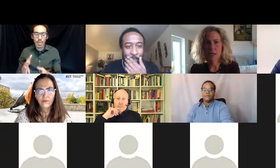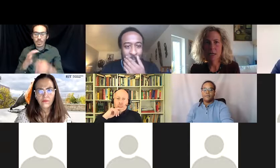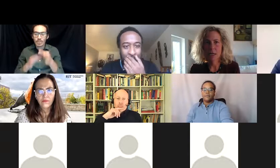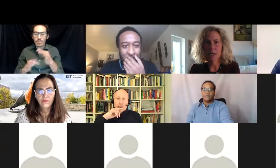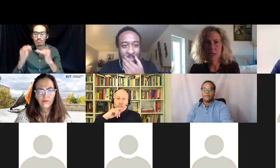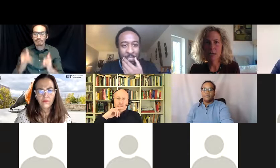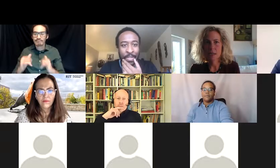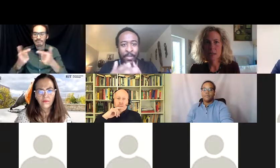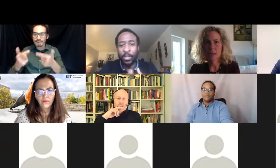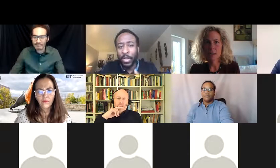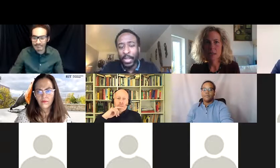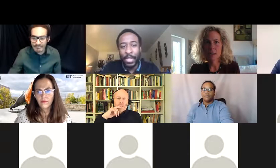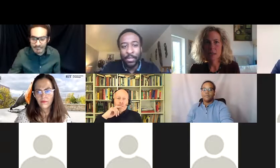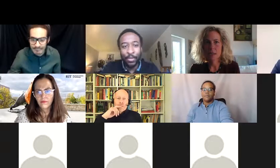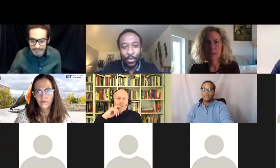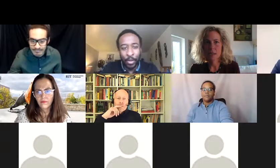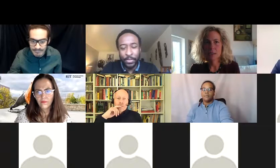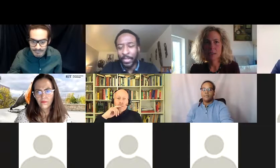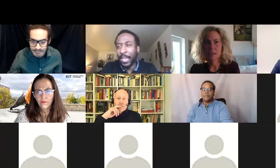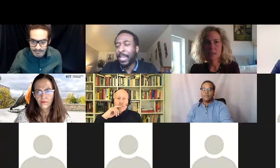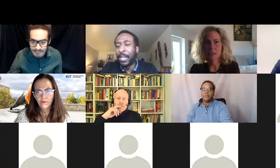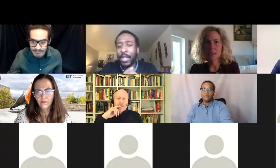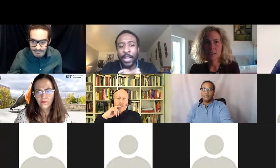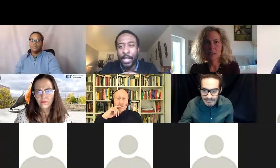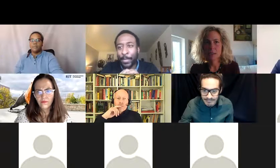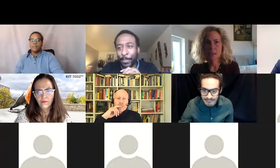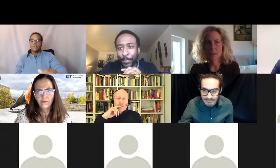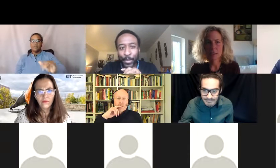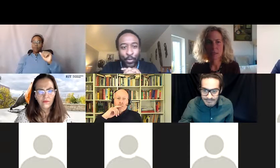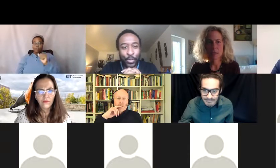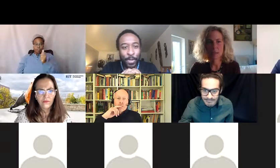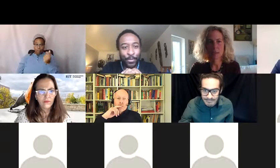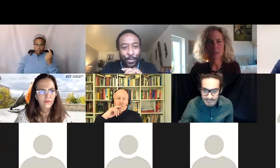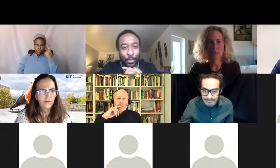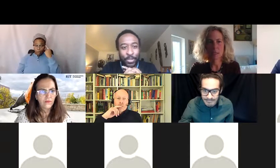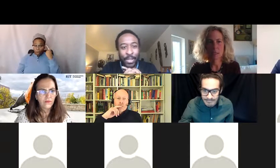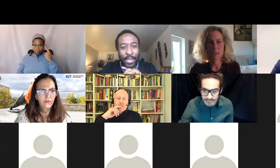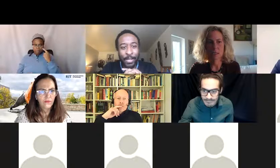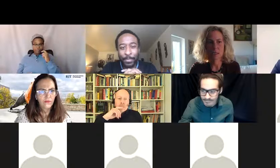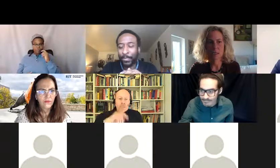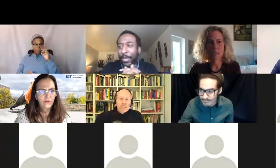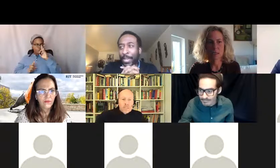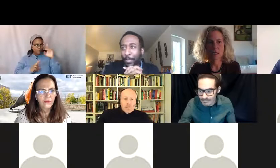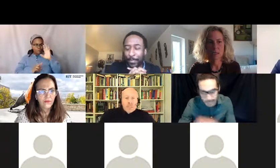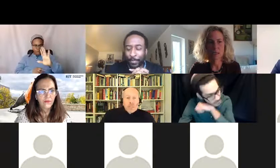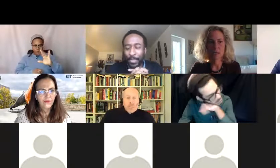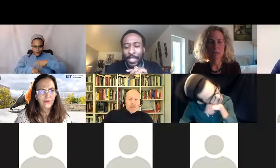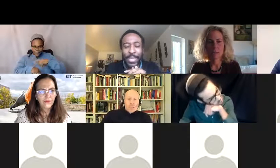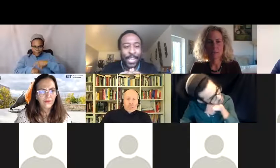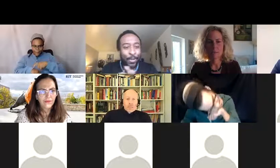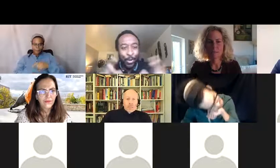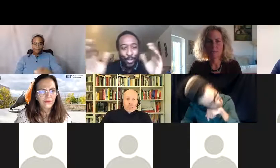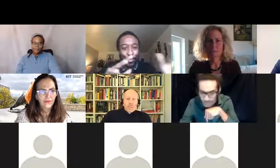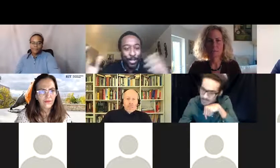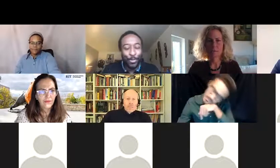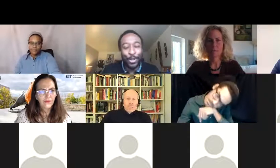Right. There are not any other thoughts on that. I'm going to respect folks' time.